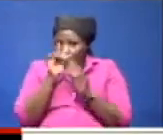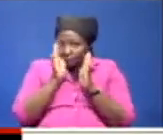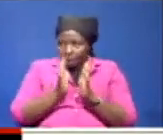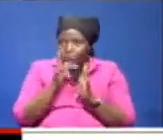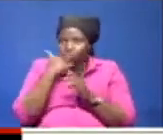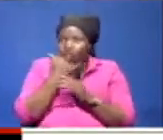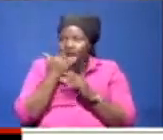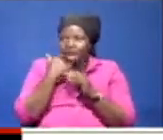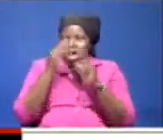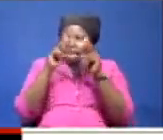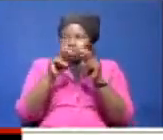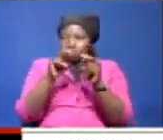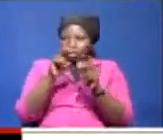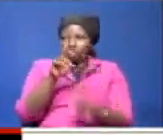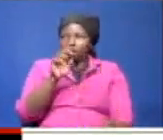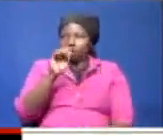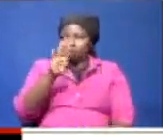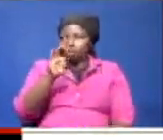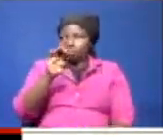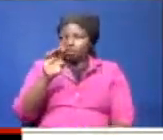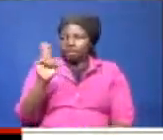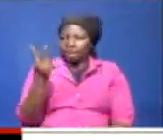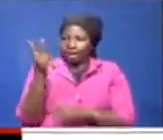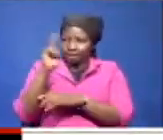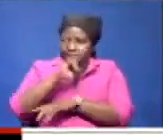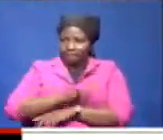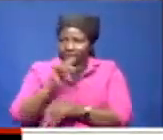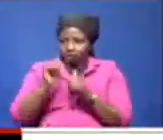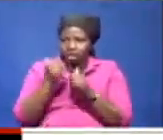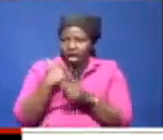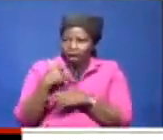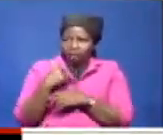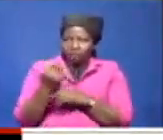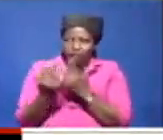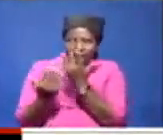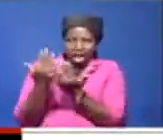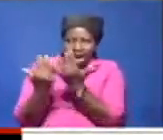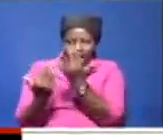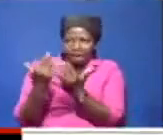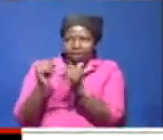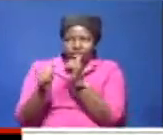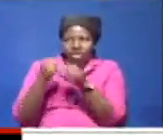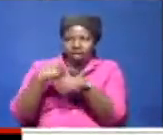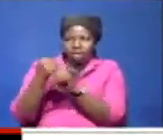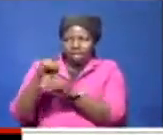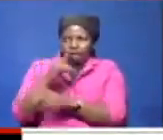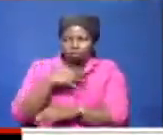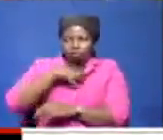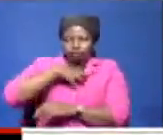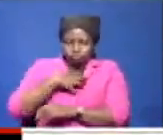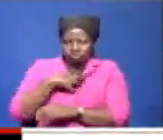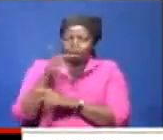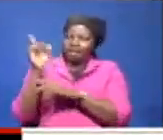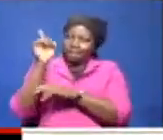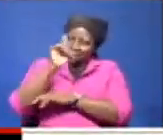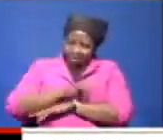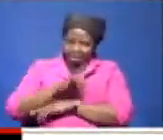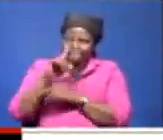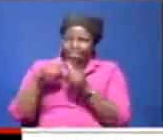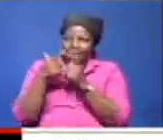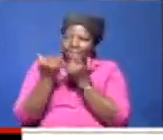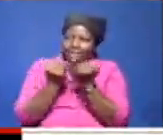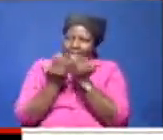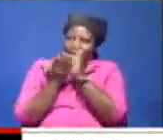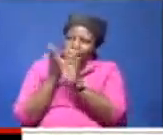day 2, where he had a small fire which caused him to retire for the day, but he was back on Saturday with Super